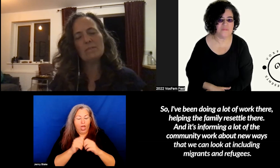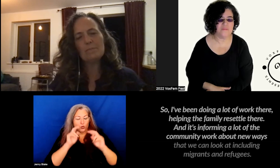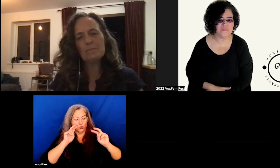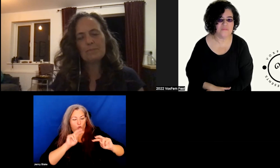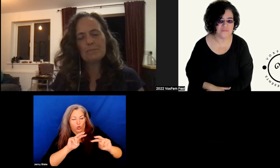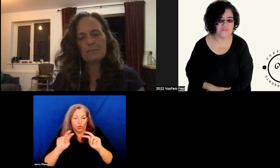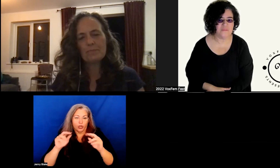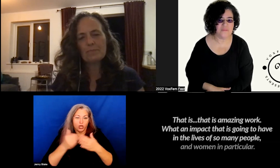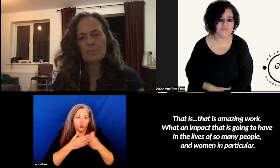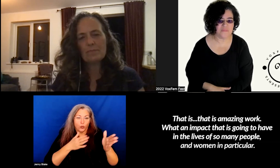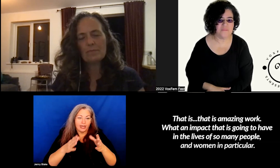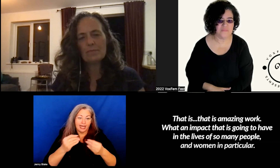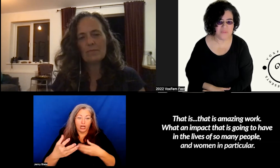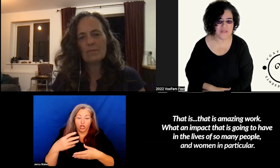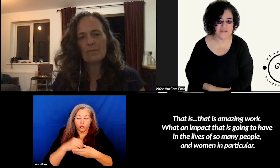refugees.